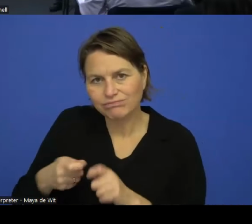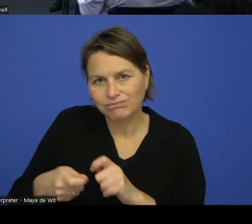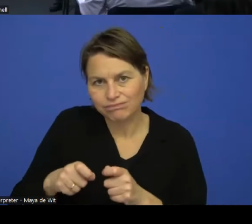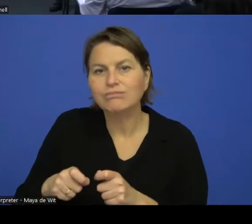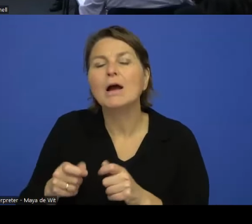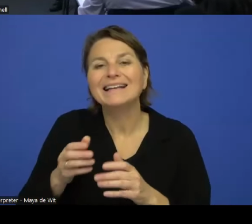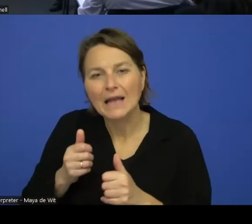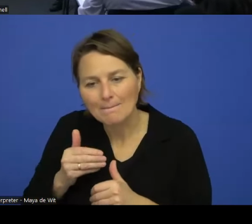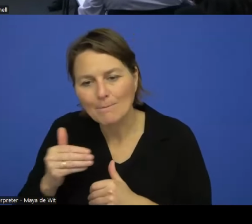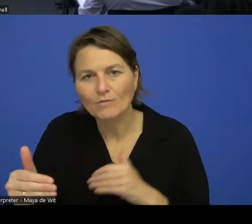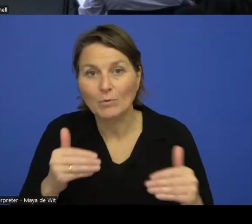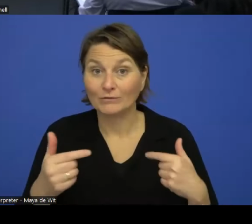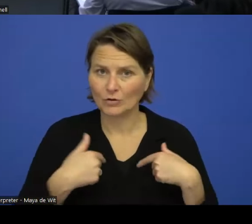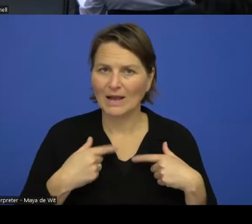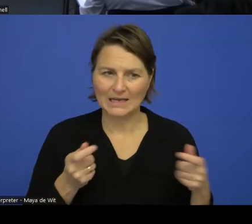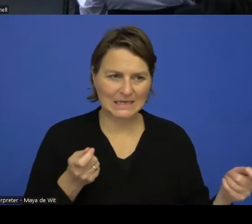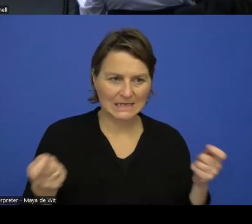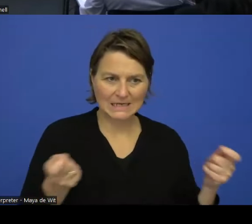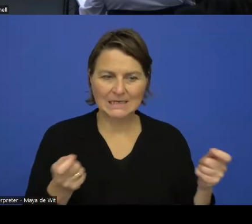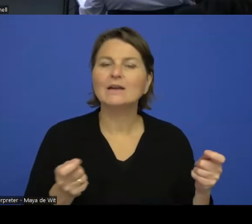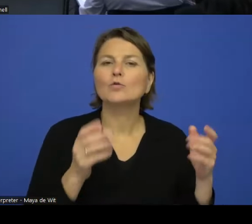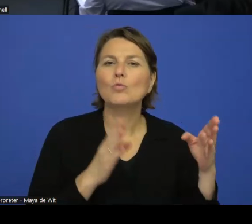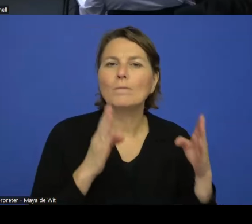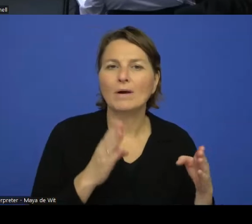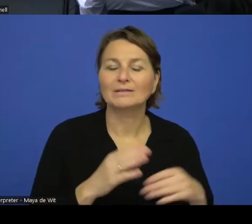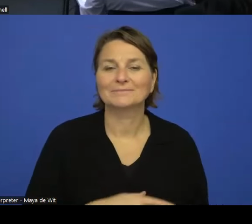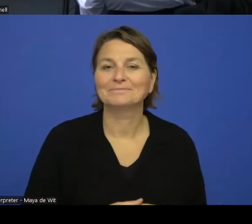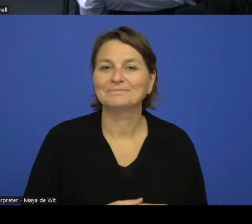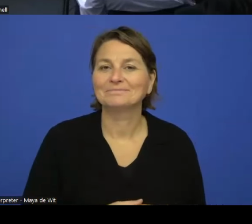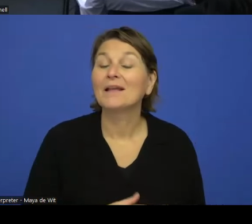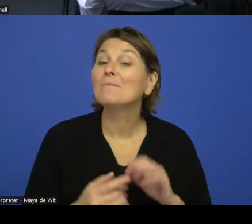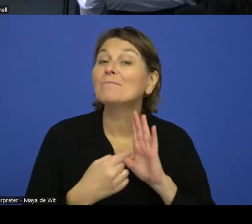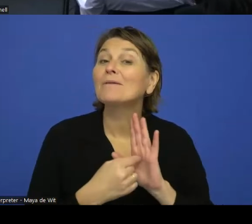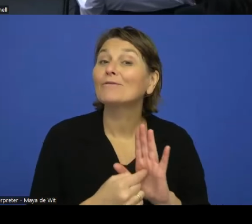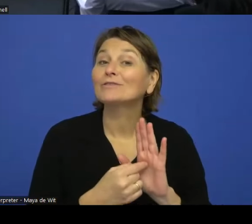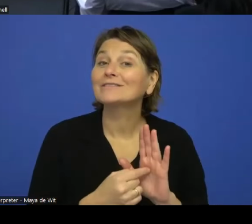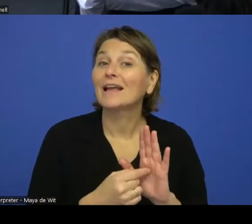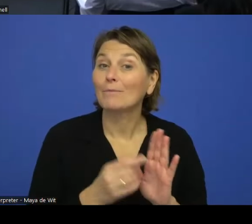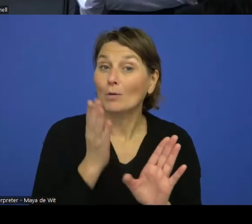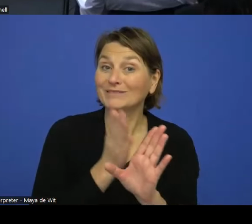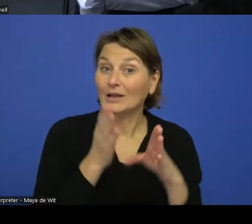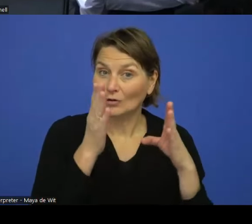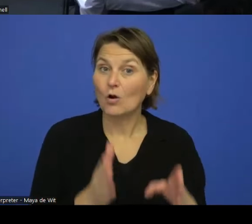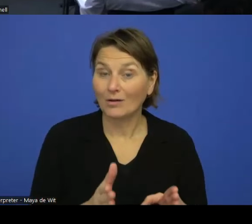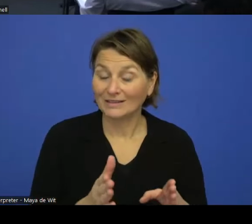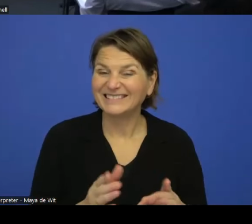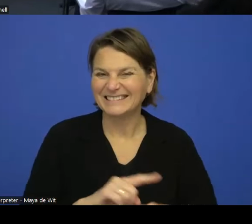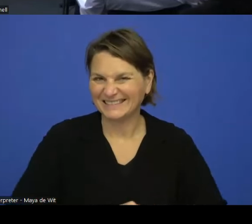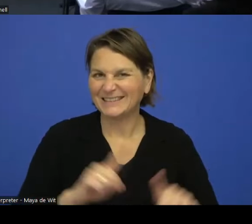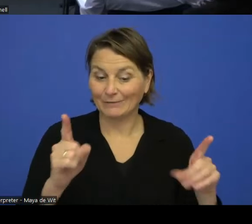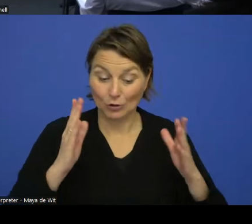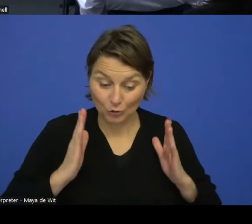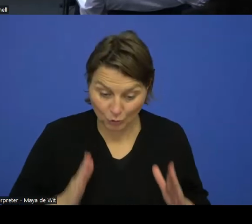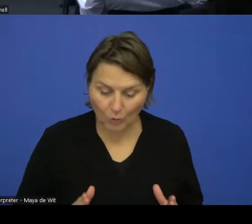Passive, the arm moves the robot. For psychologists, it's the opposite. Active means the human is active. Passive means the human is